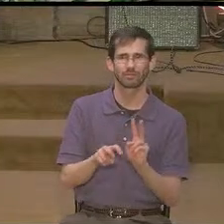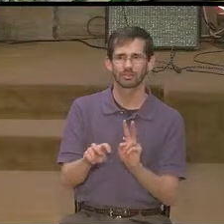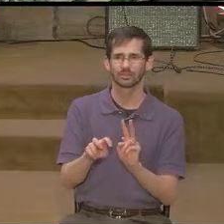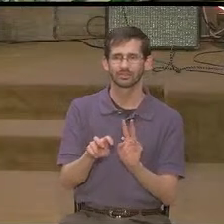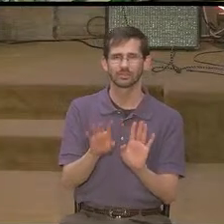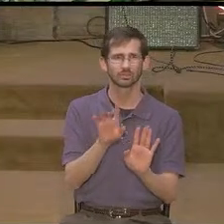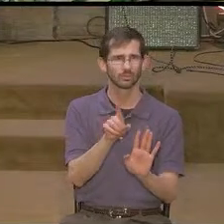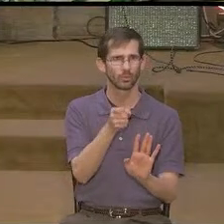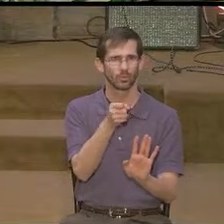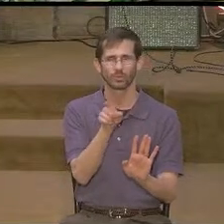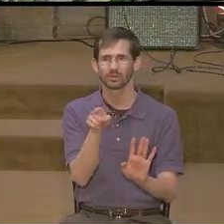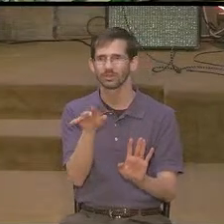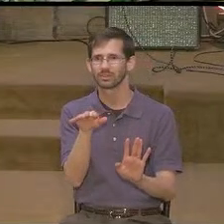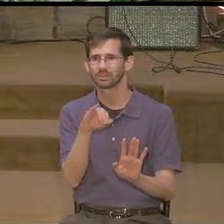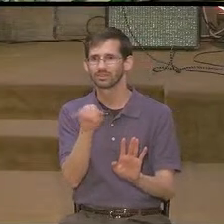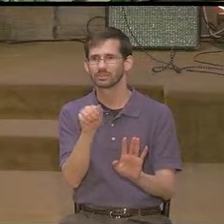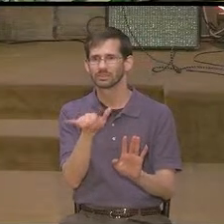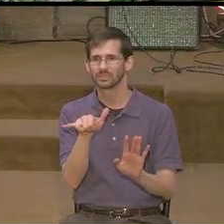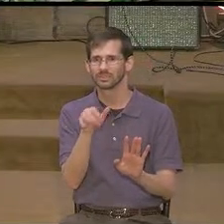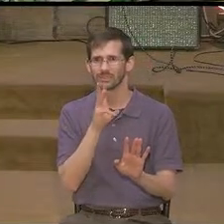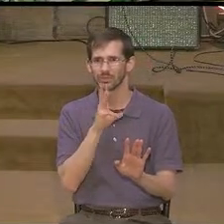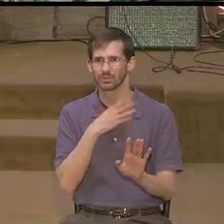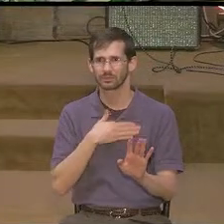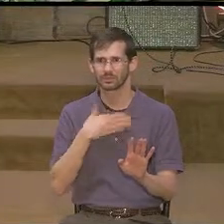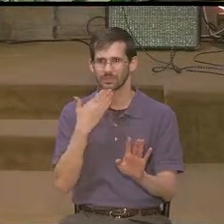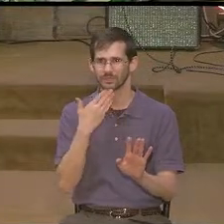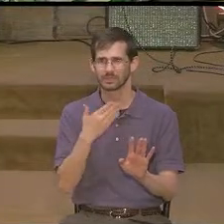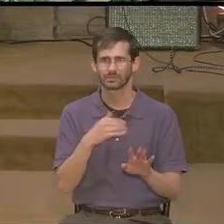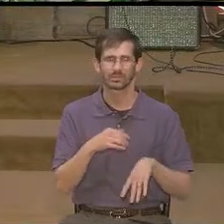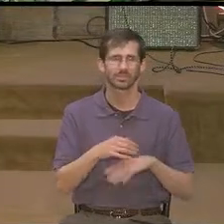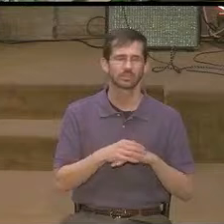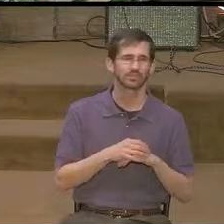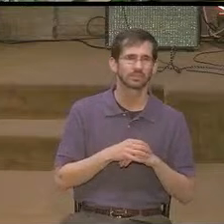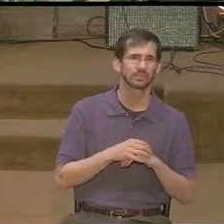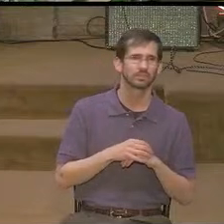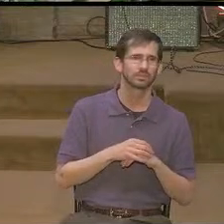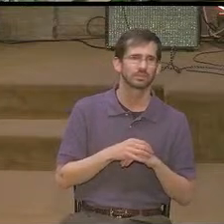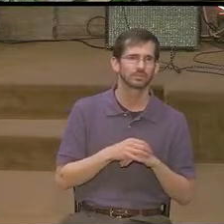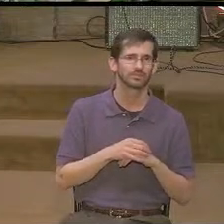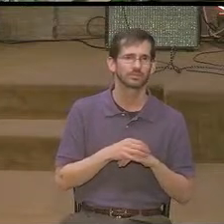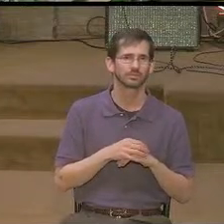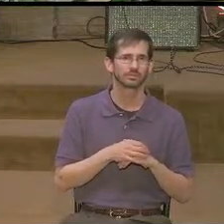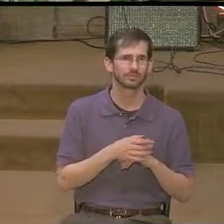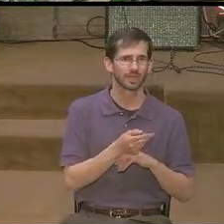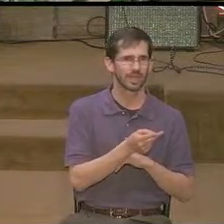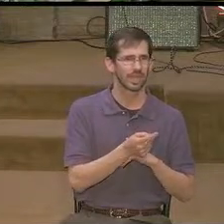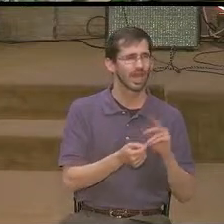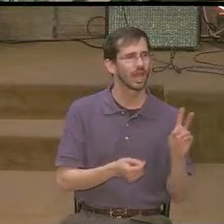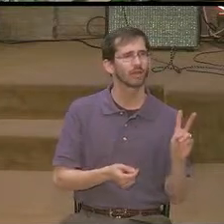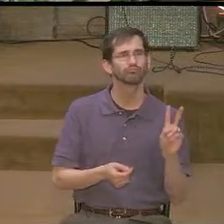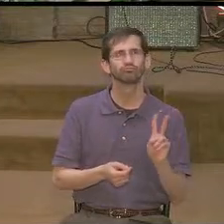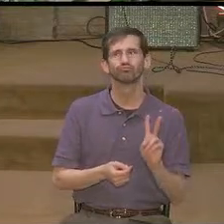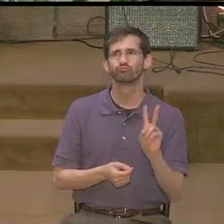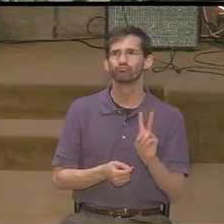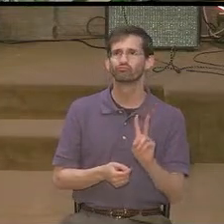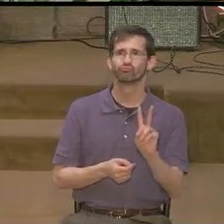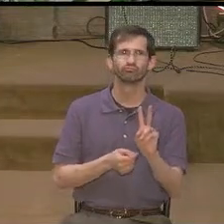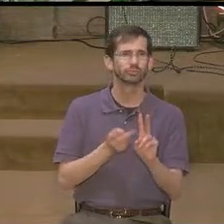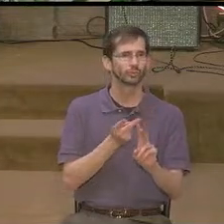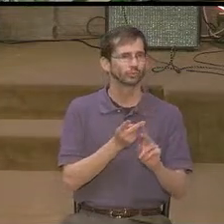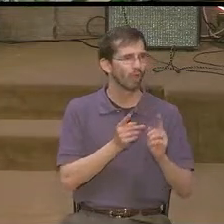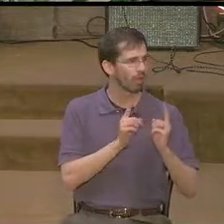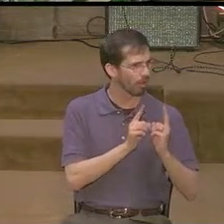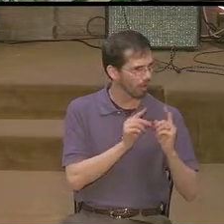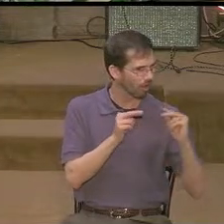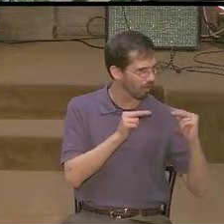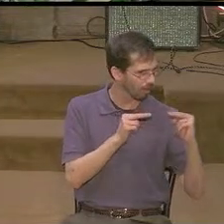Jay, a bottle of water, please. Thank you. And they talked together of all things which had happened. So it